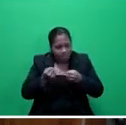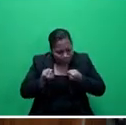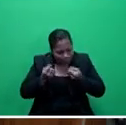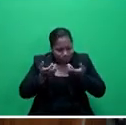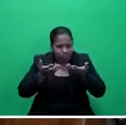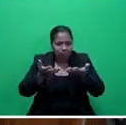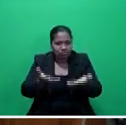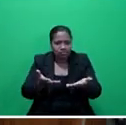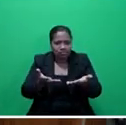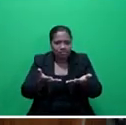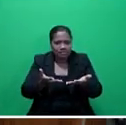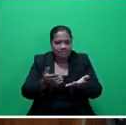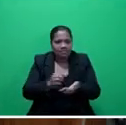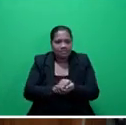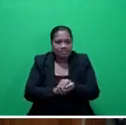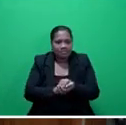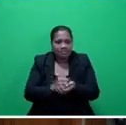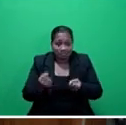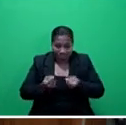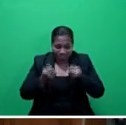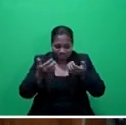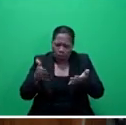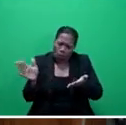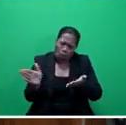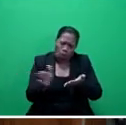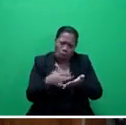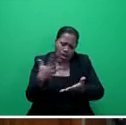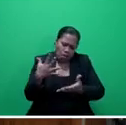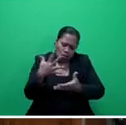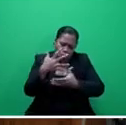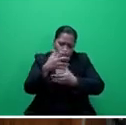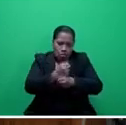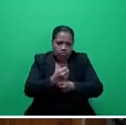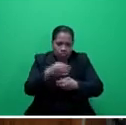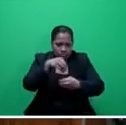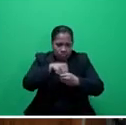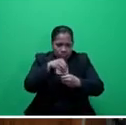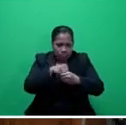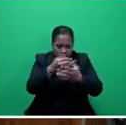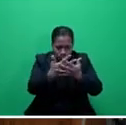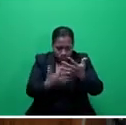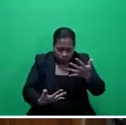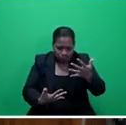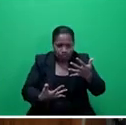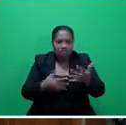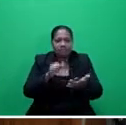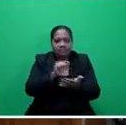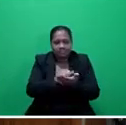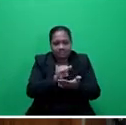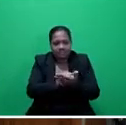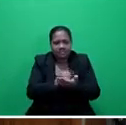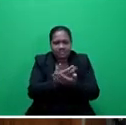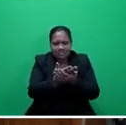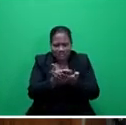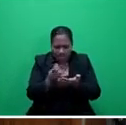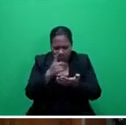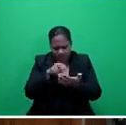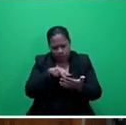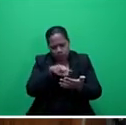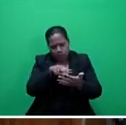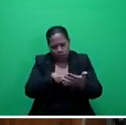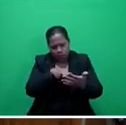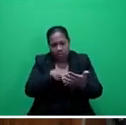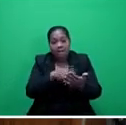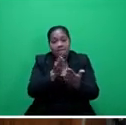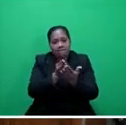is appropriate to provide an oversight and reported how these entities effectively manage and utilize its budgetary